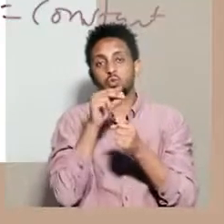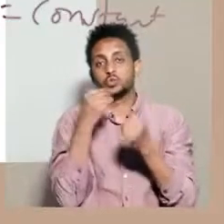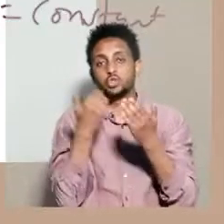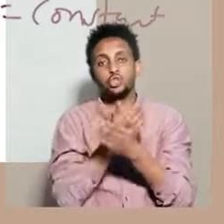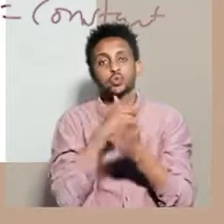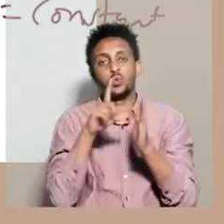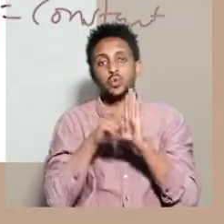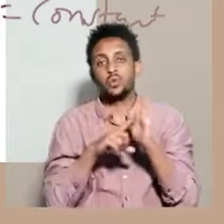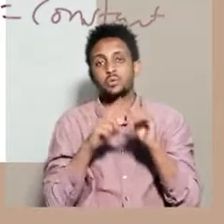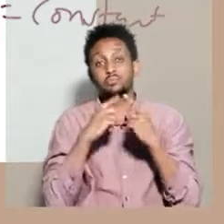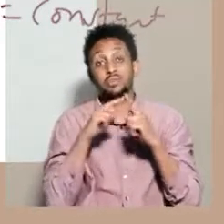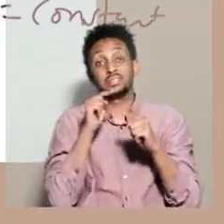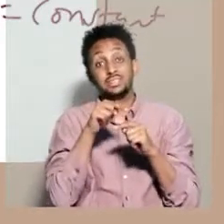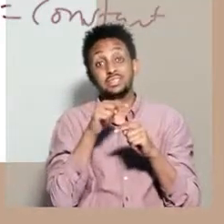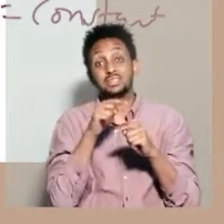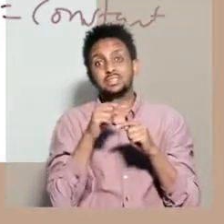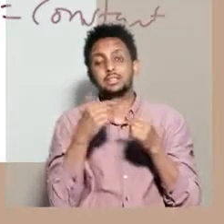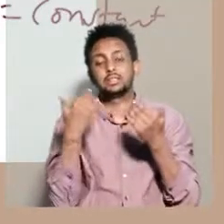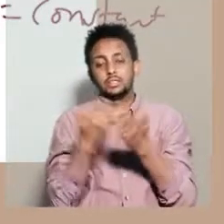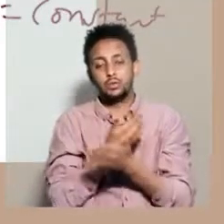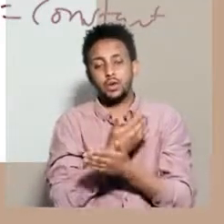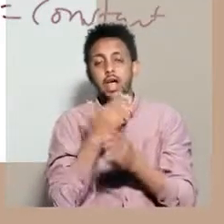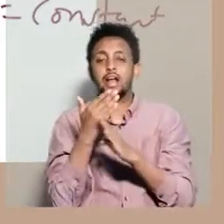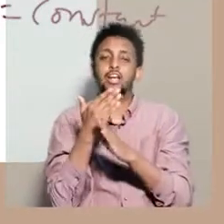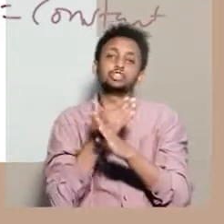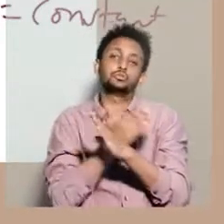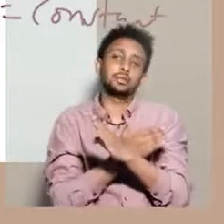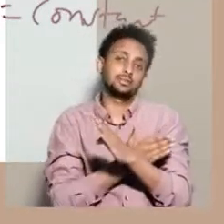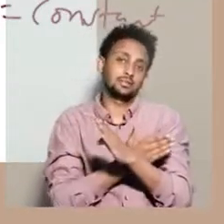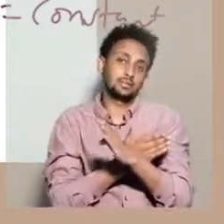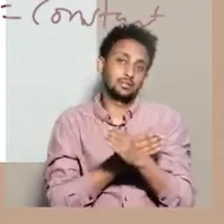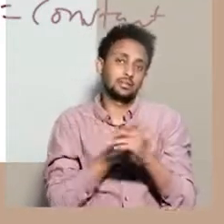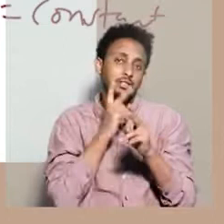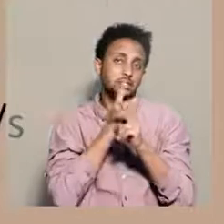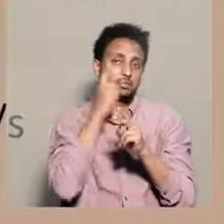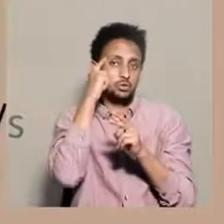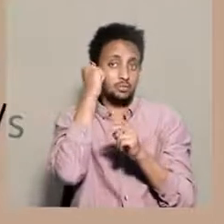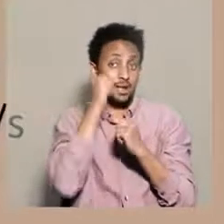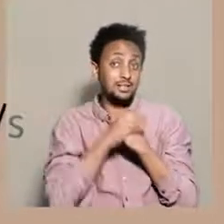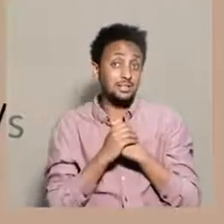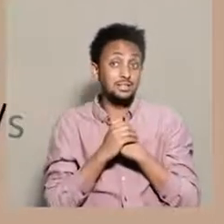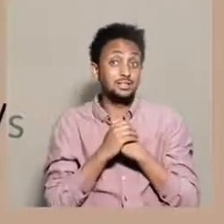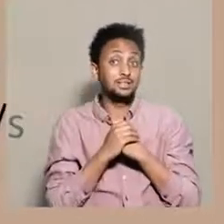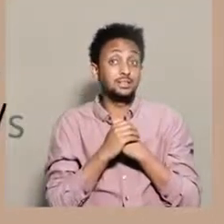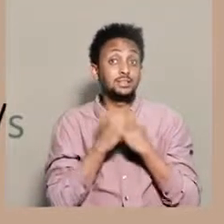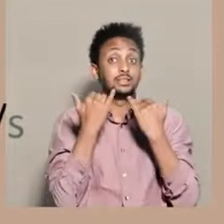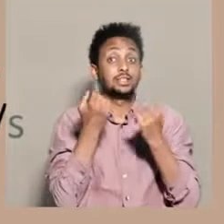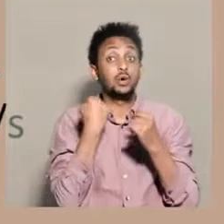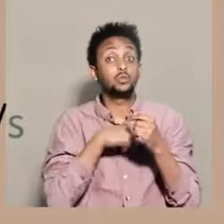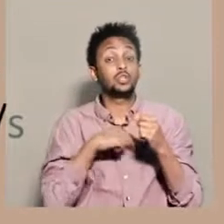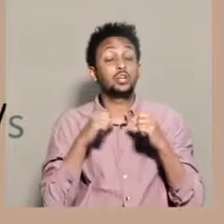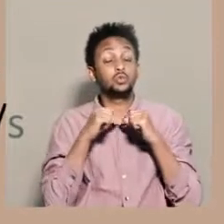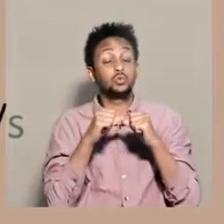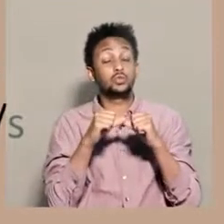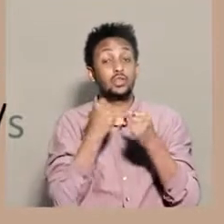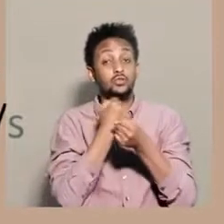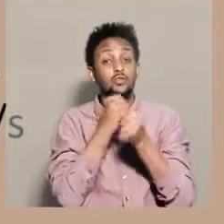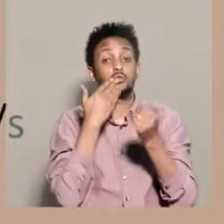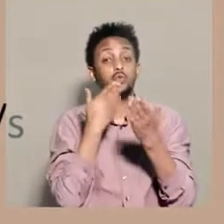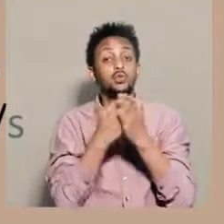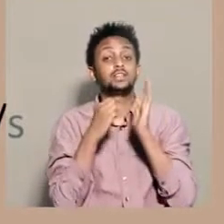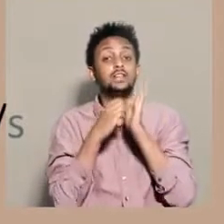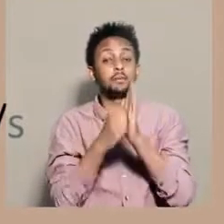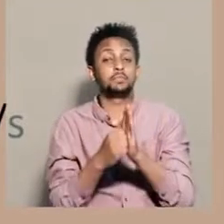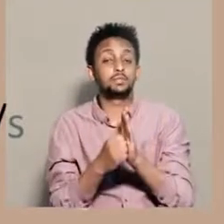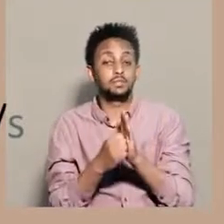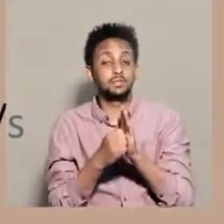new law, but it is a rearrangement of equations. Keep this in your mind. And now let's try to solve one good